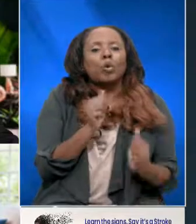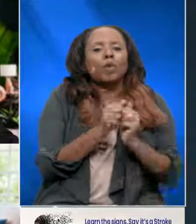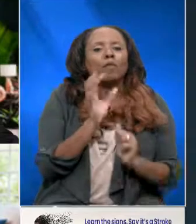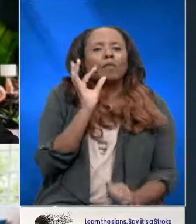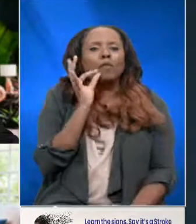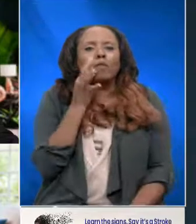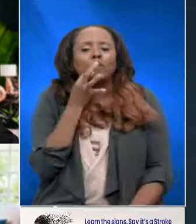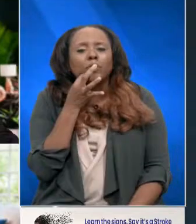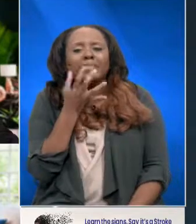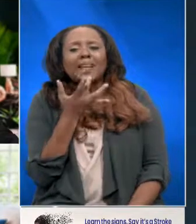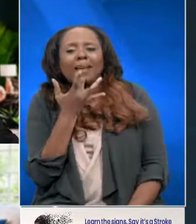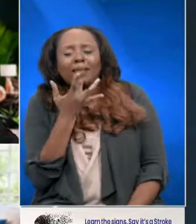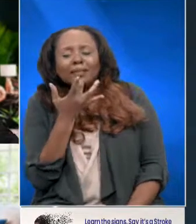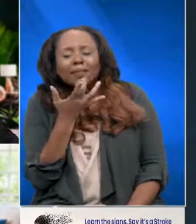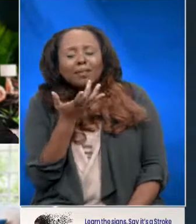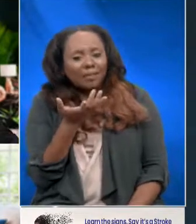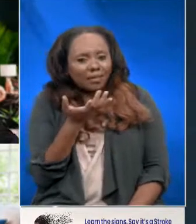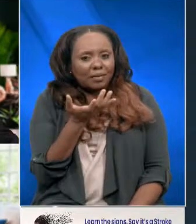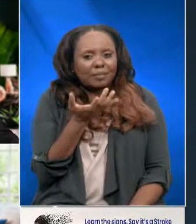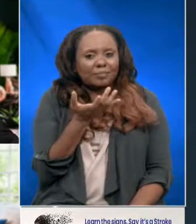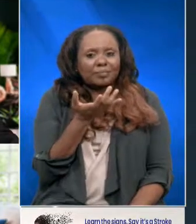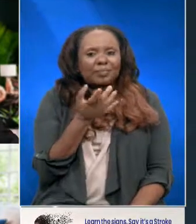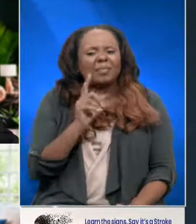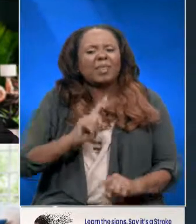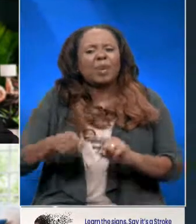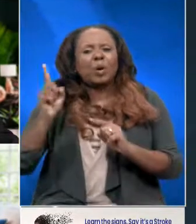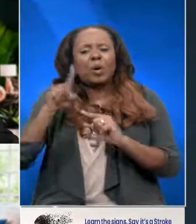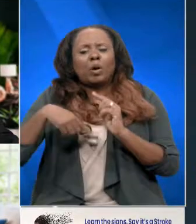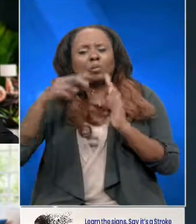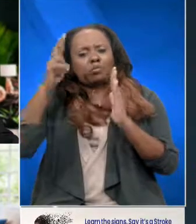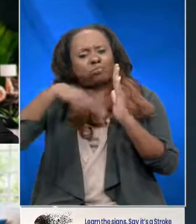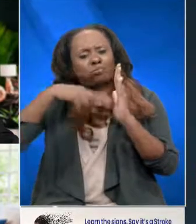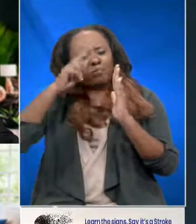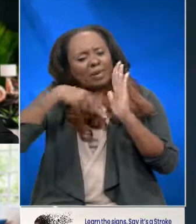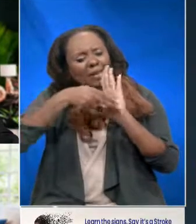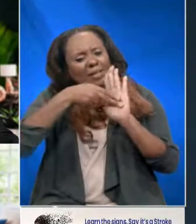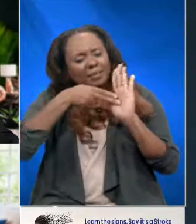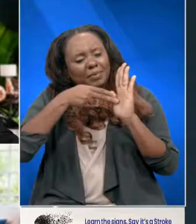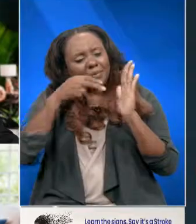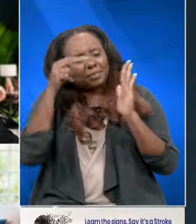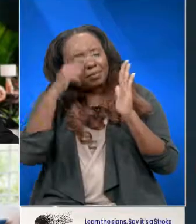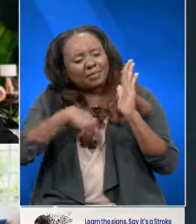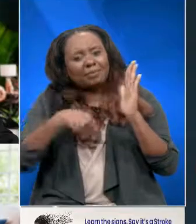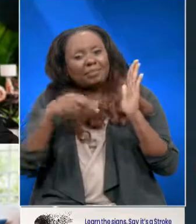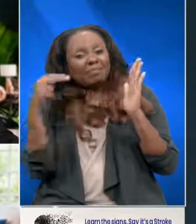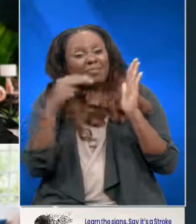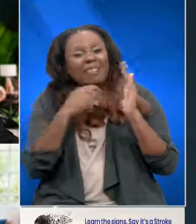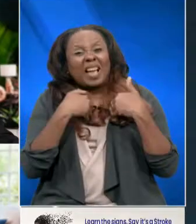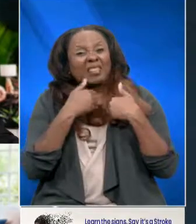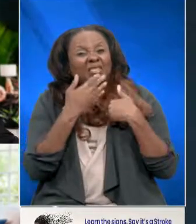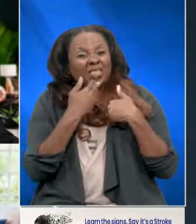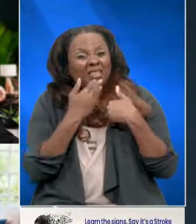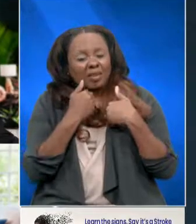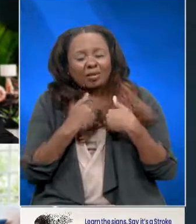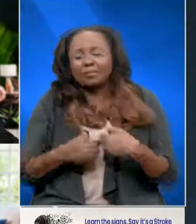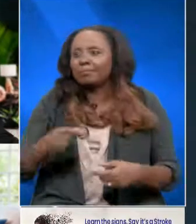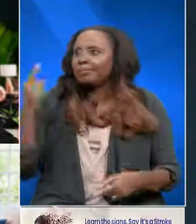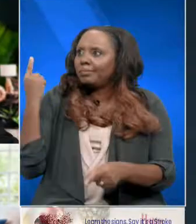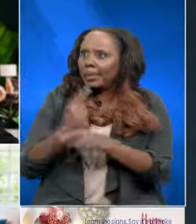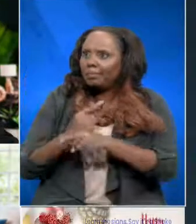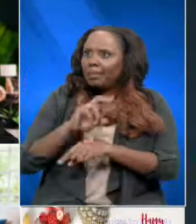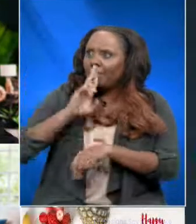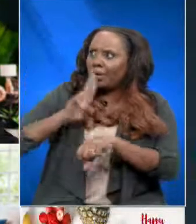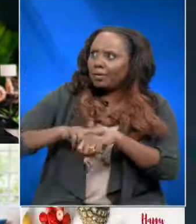on. But then when you do read the label, they too have in sugar. Oh, for sure. So if